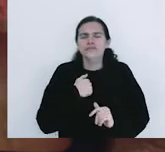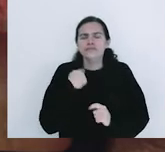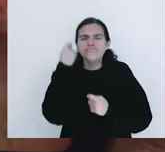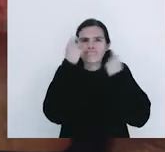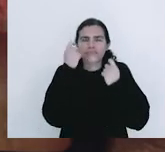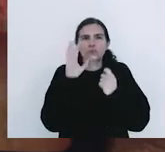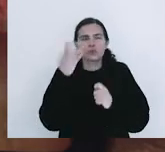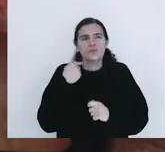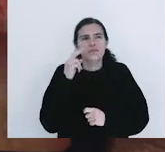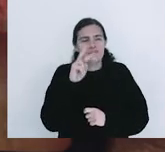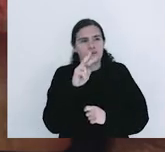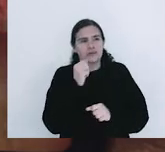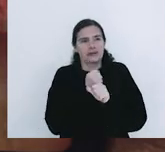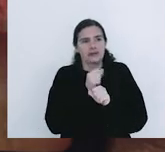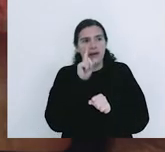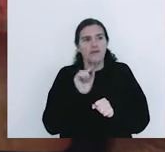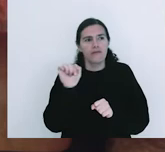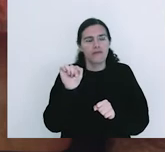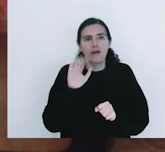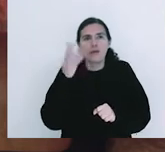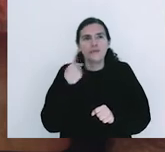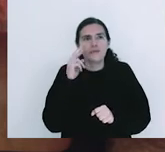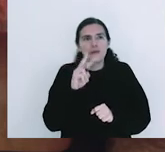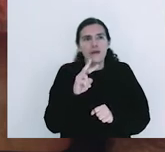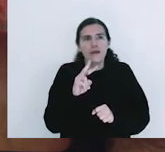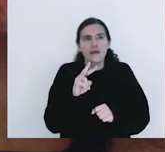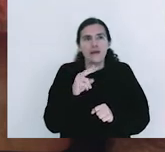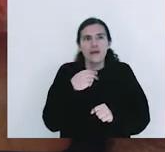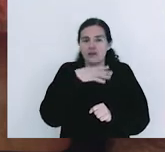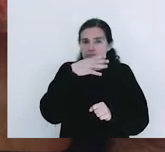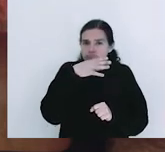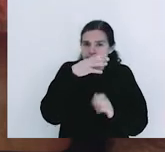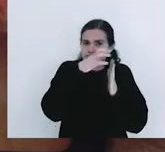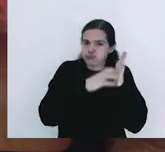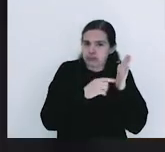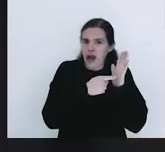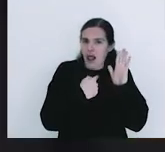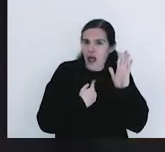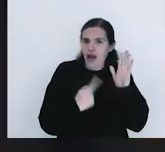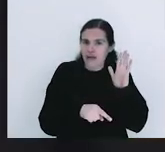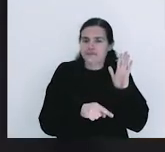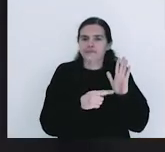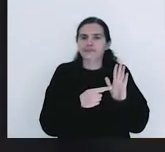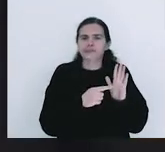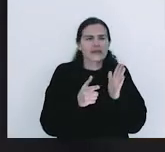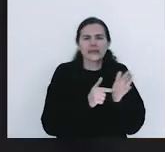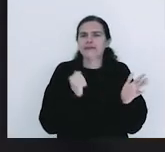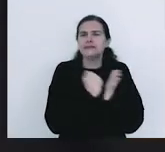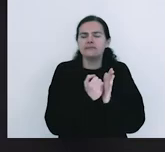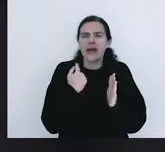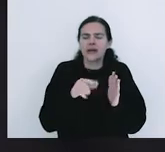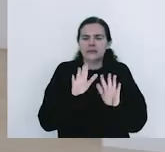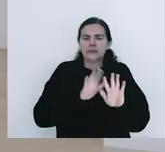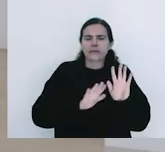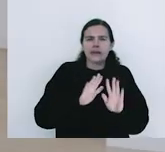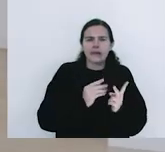when you look at Louise Bourgeois' work, when you look at her statements, her written statement, there is always this tension,